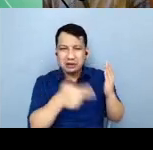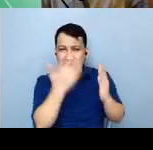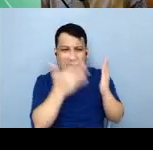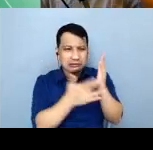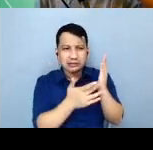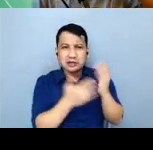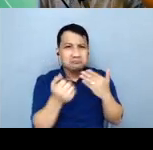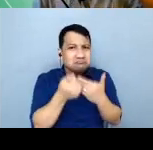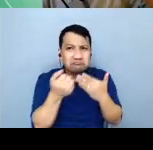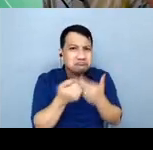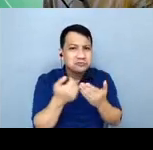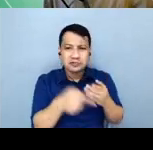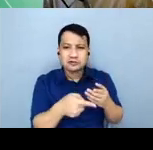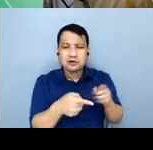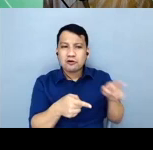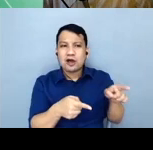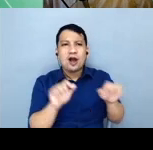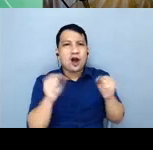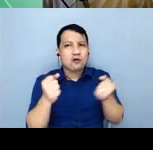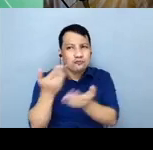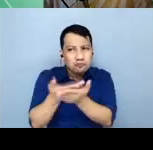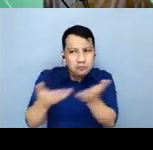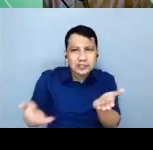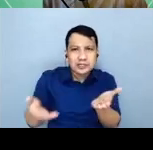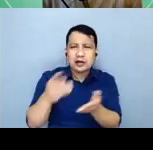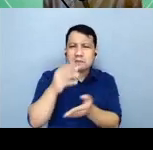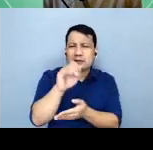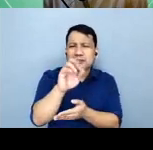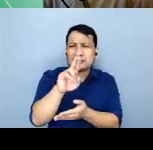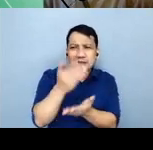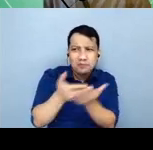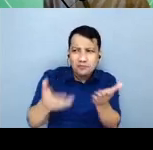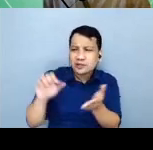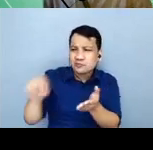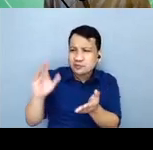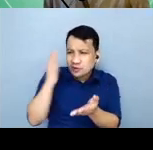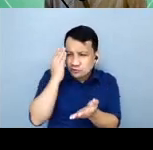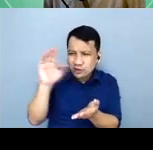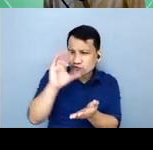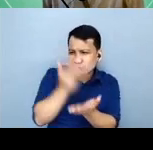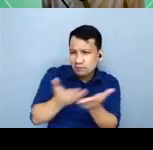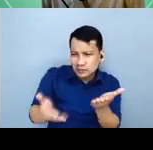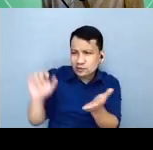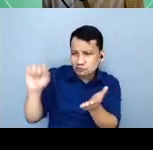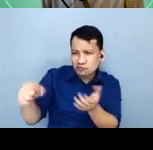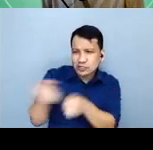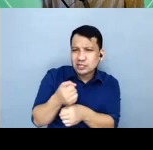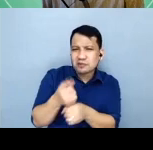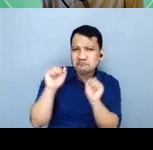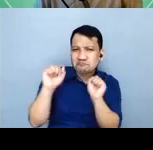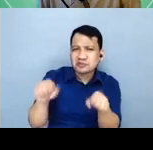simply changing how we source the materials of our products can have a very profound way and effect on the sustainability of a